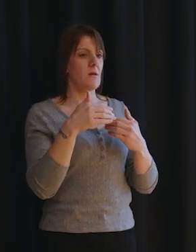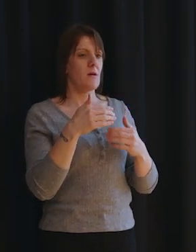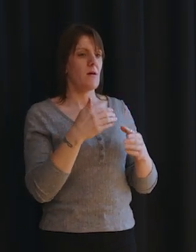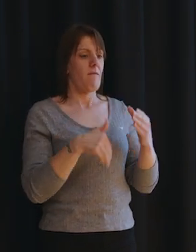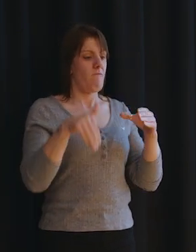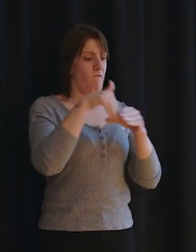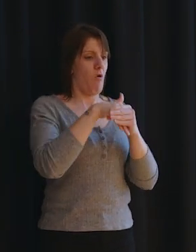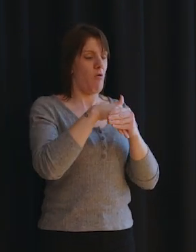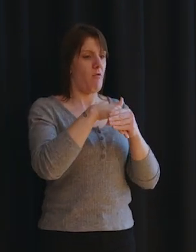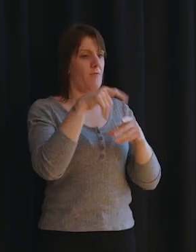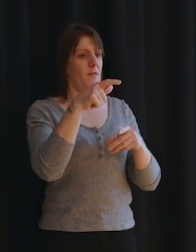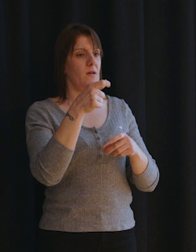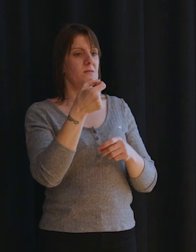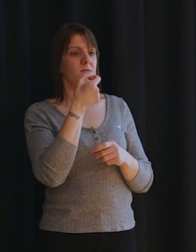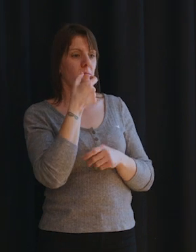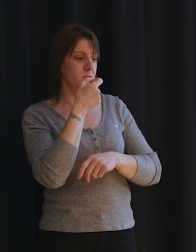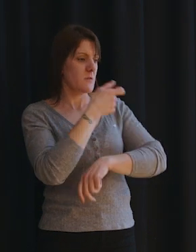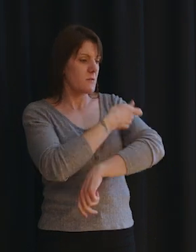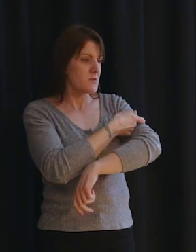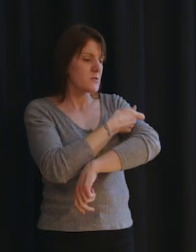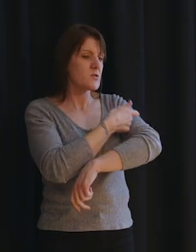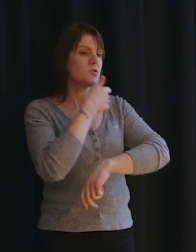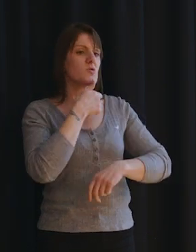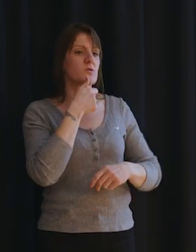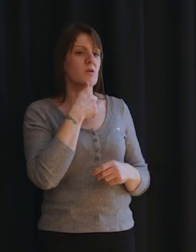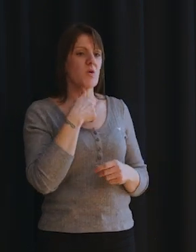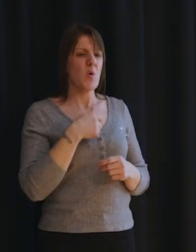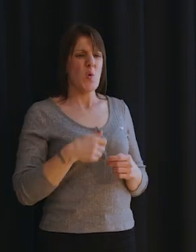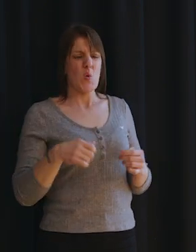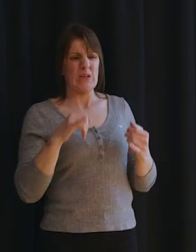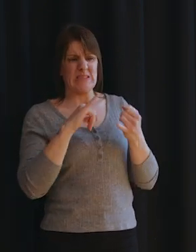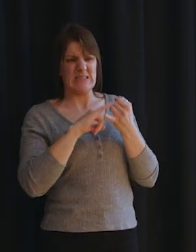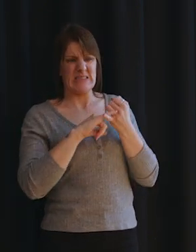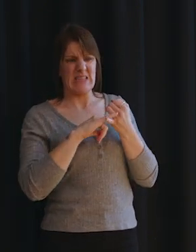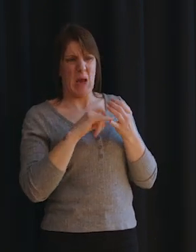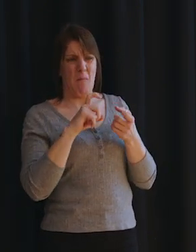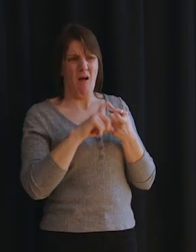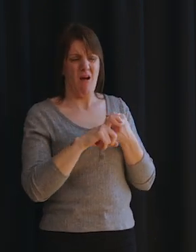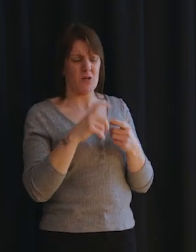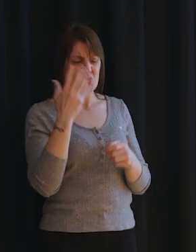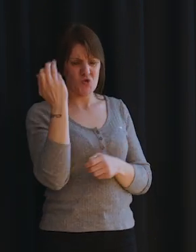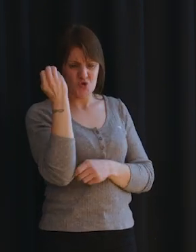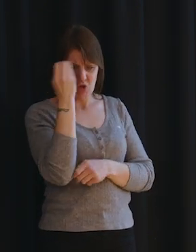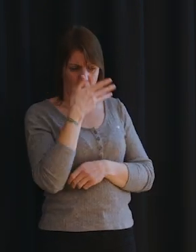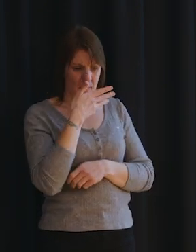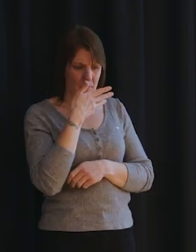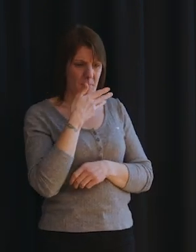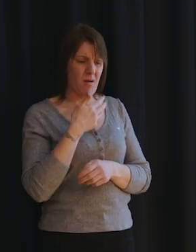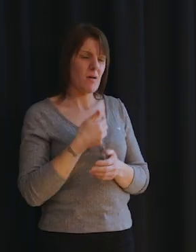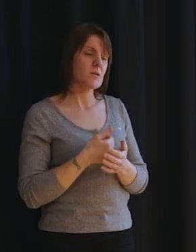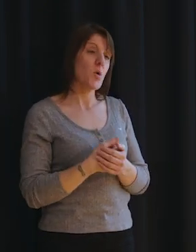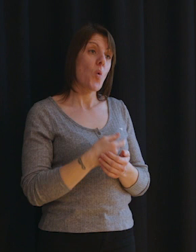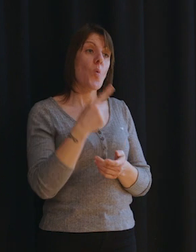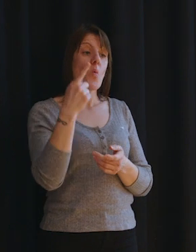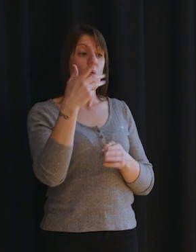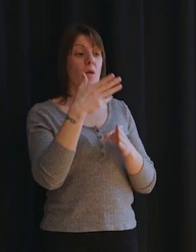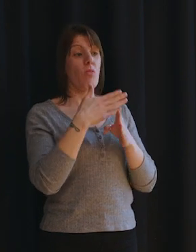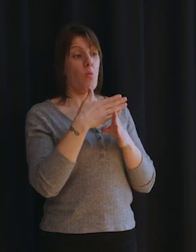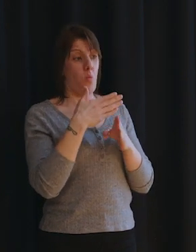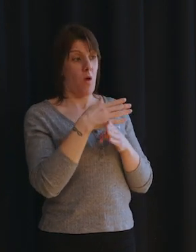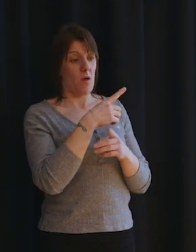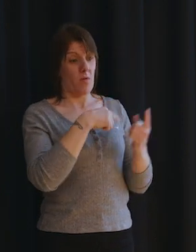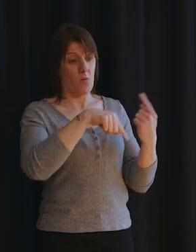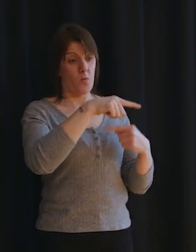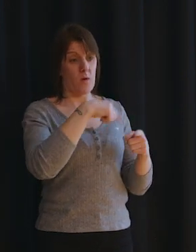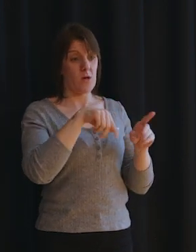misuse. So there's lots of things around kind of stigma and shame in terms of substance misuse. So in terms of the work that we do